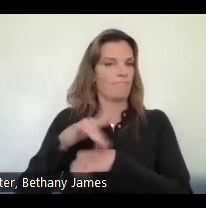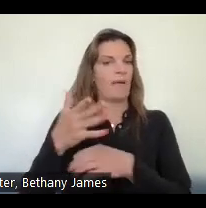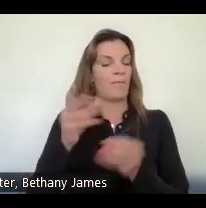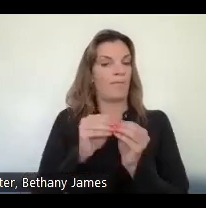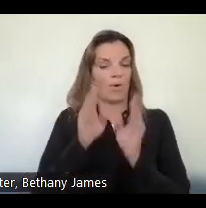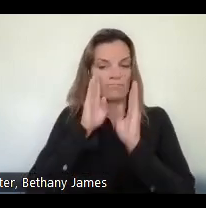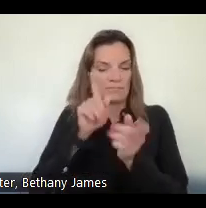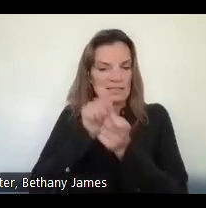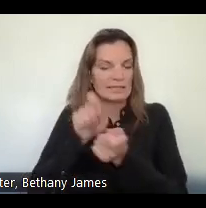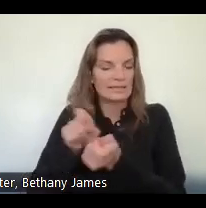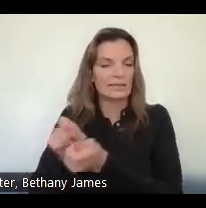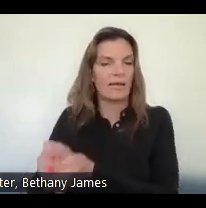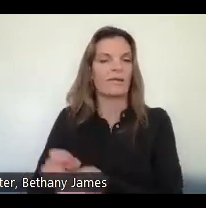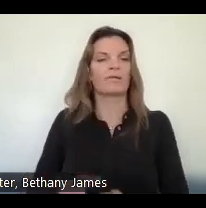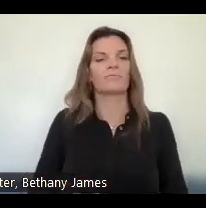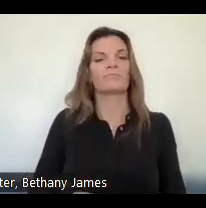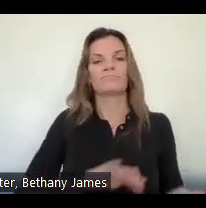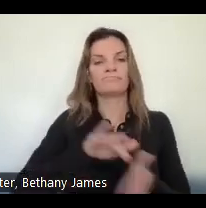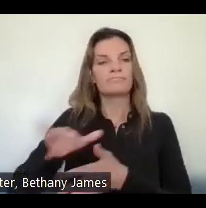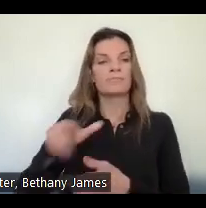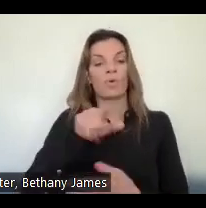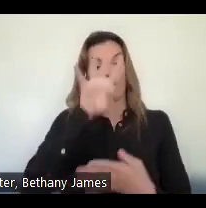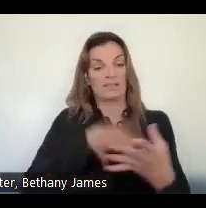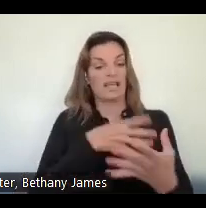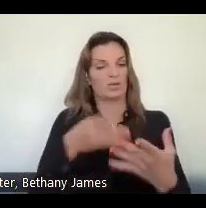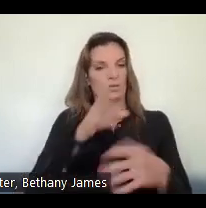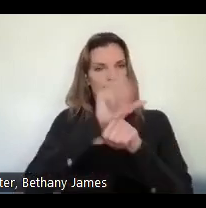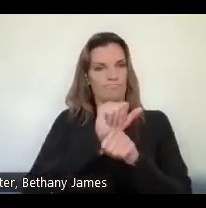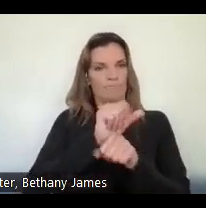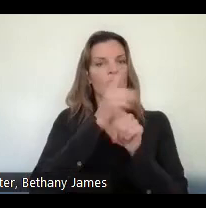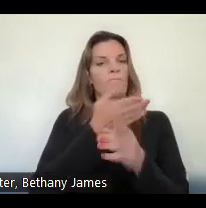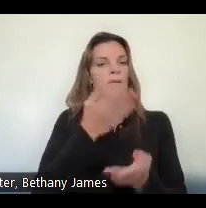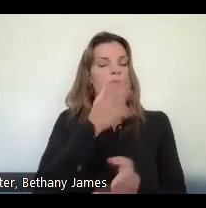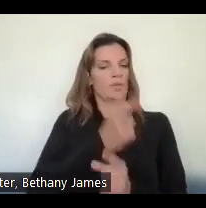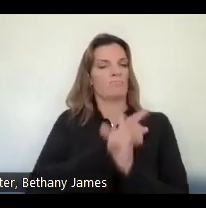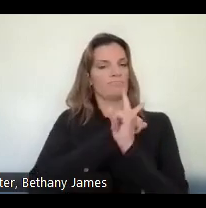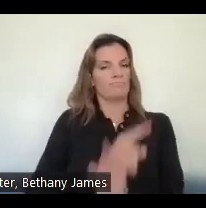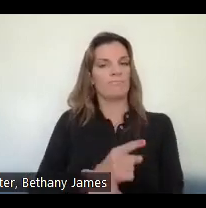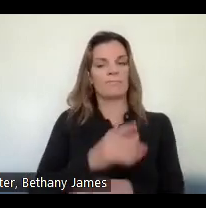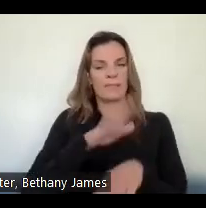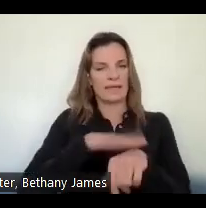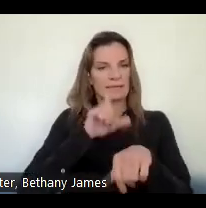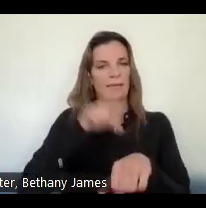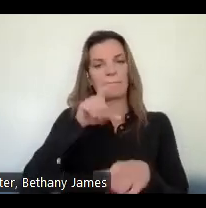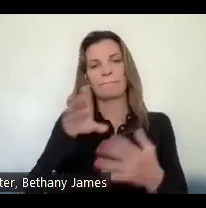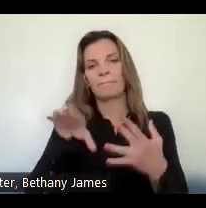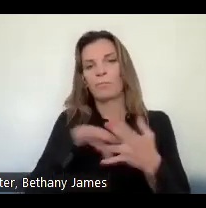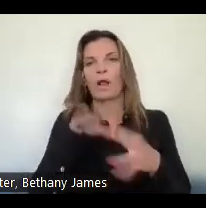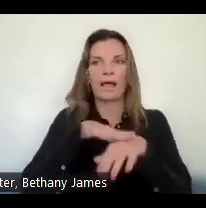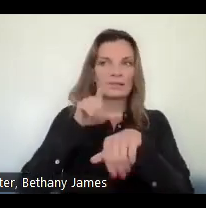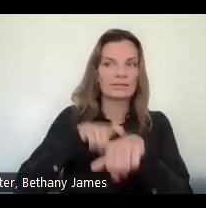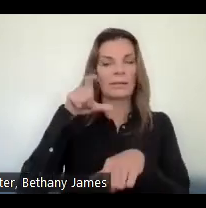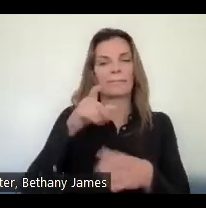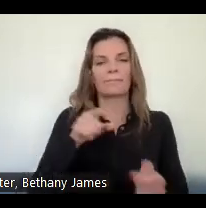detail. If they're schedule or rule bound, they may be reliable. They will take their breaks on time and return from break on time,